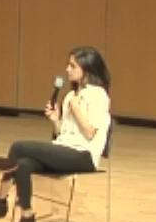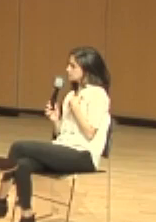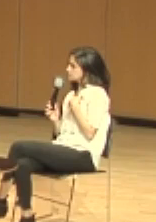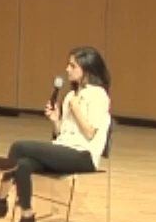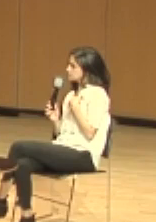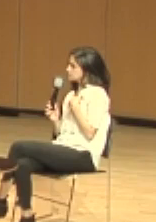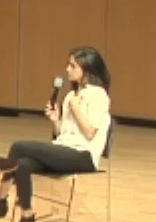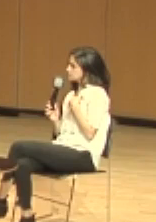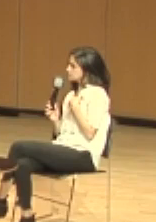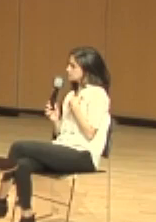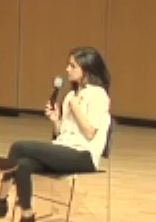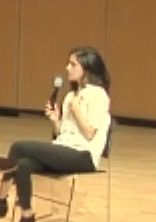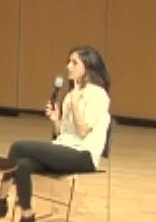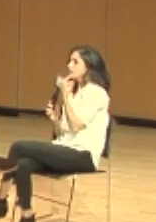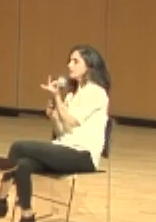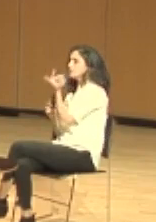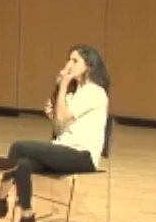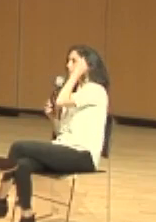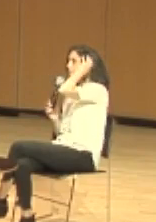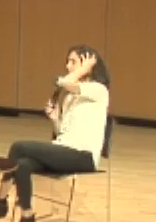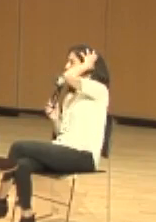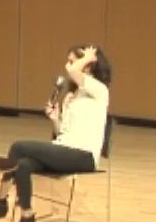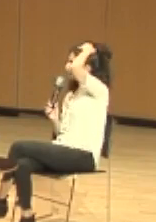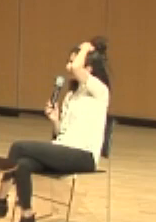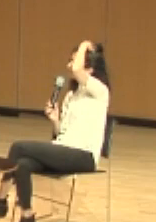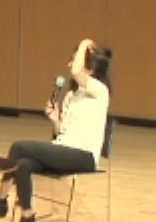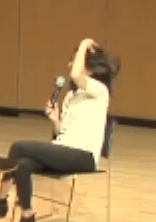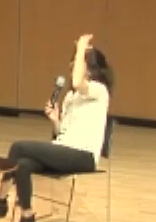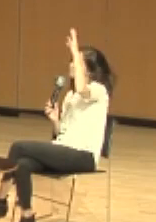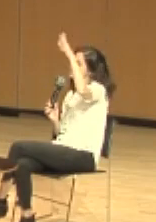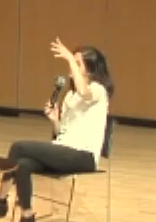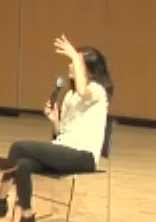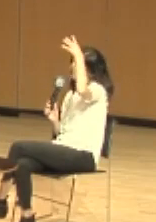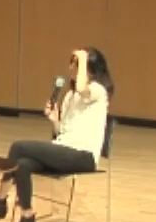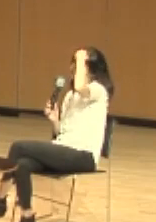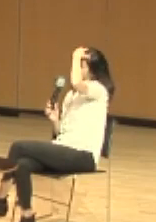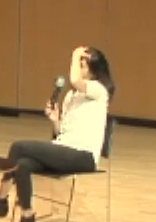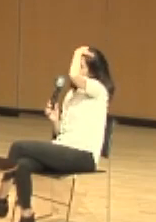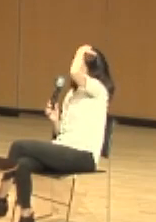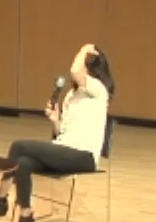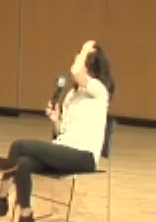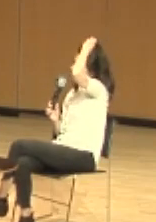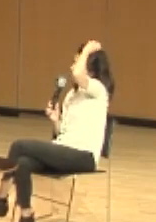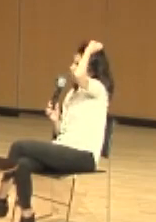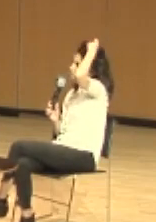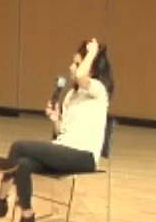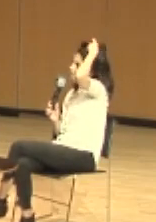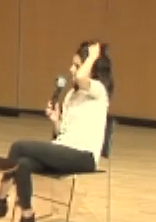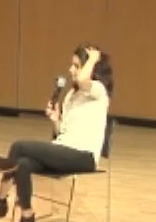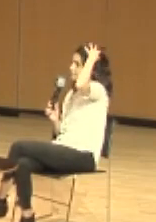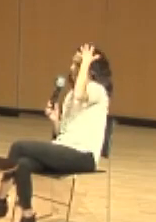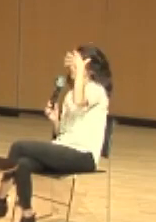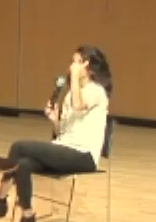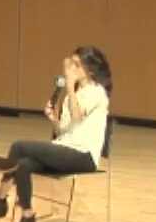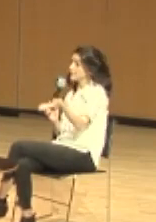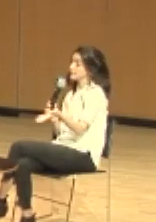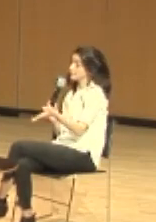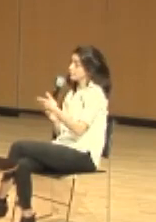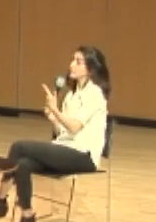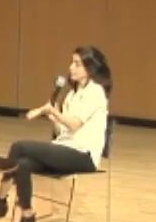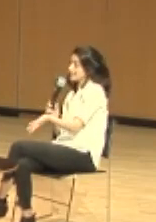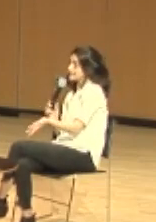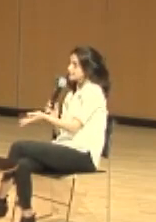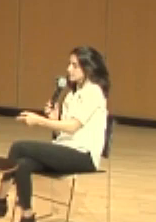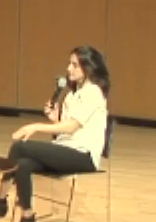us you know that's it's all there but there's I'm just thinking about how much has been